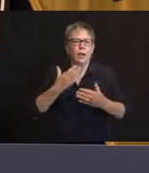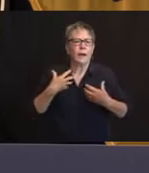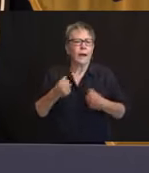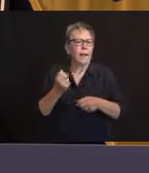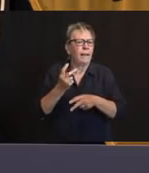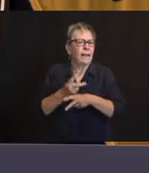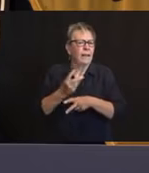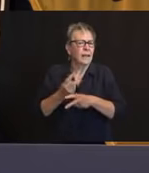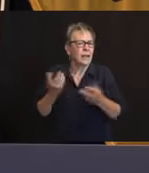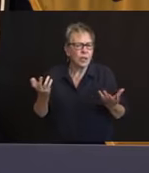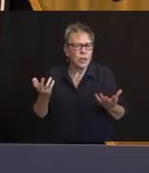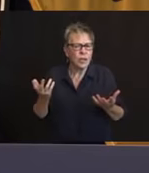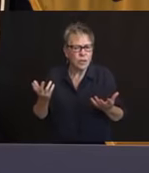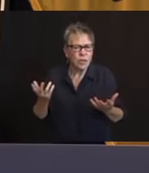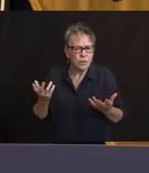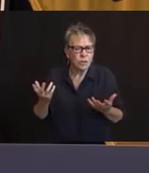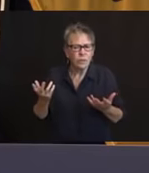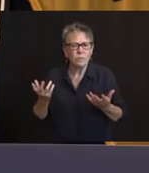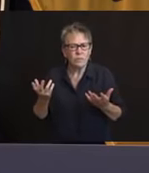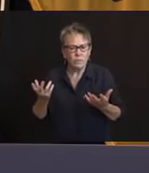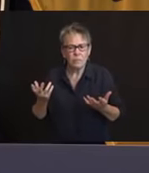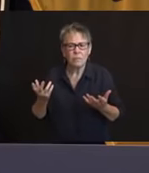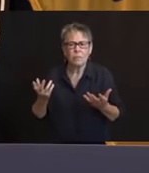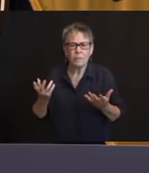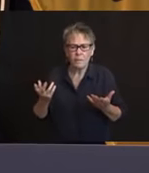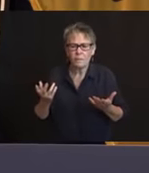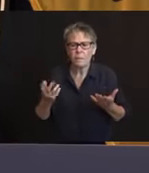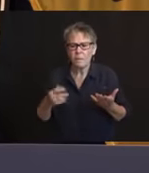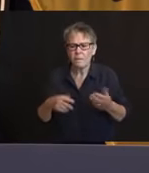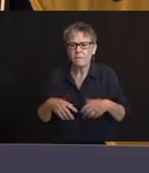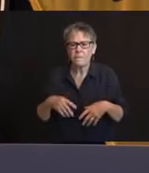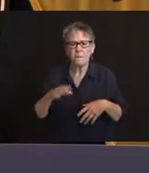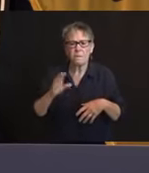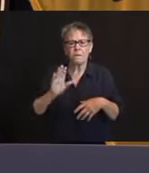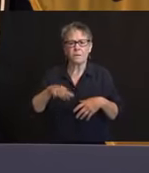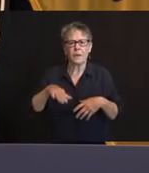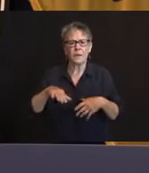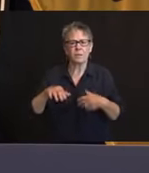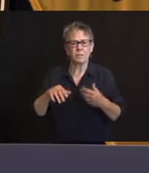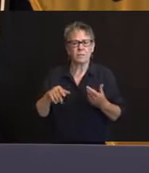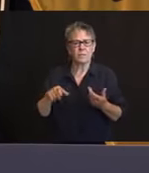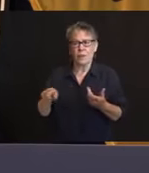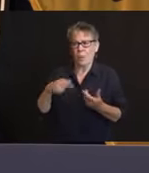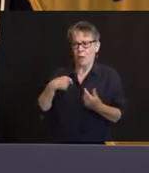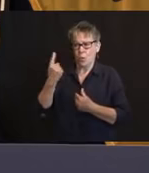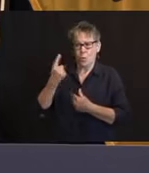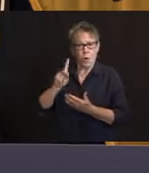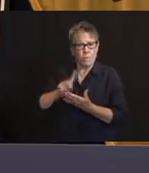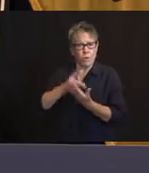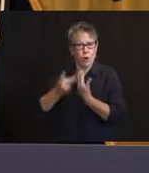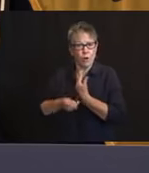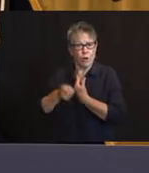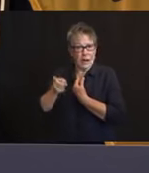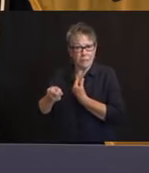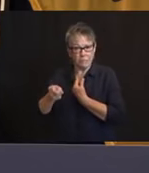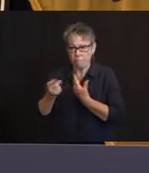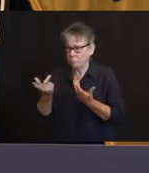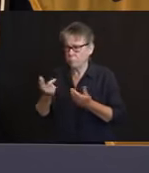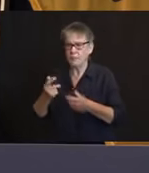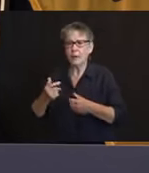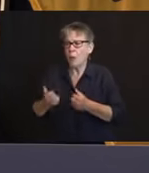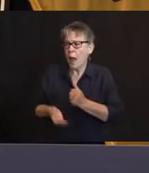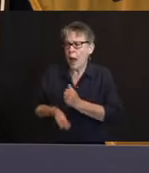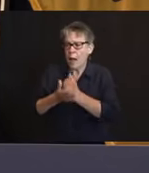is an example of a program with very specifics that has come a long way and continues to be a work in